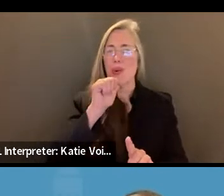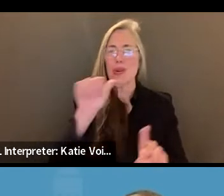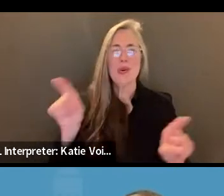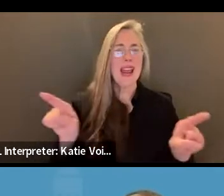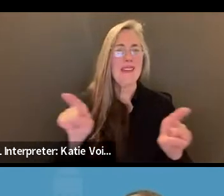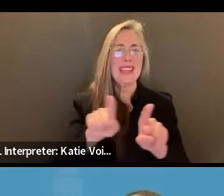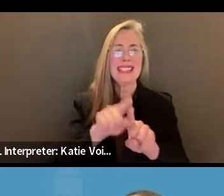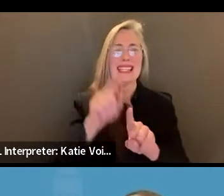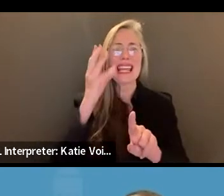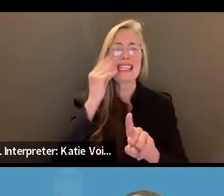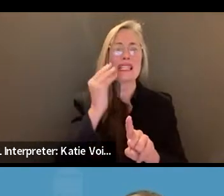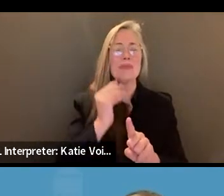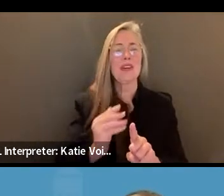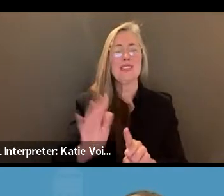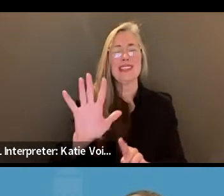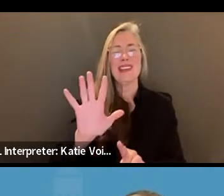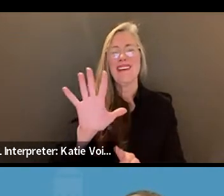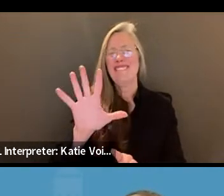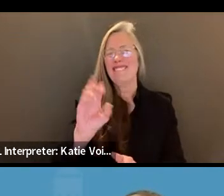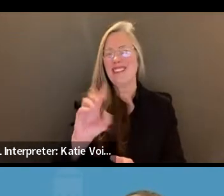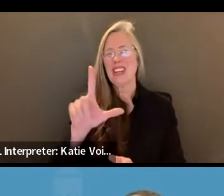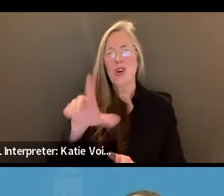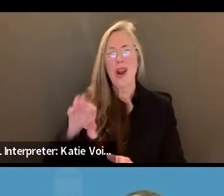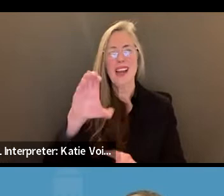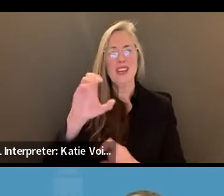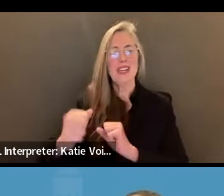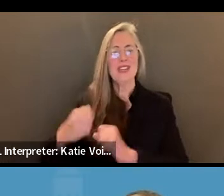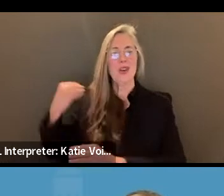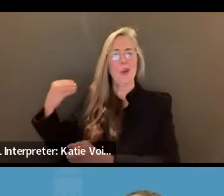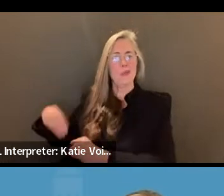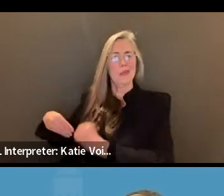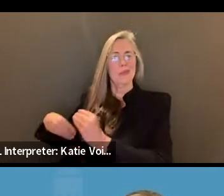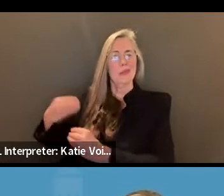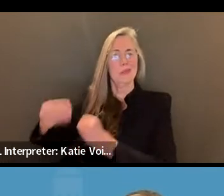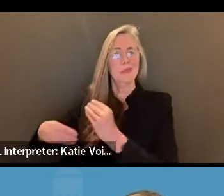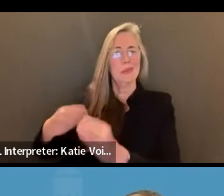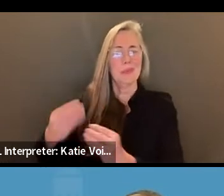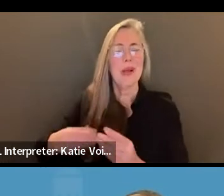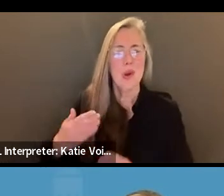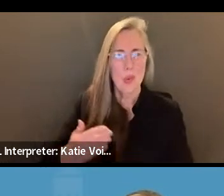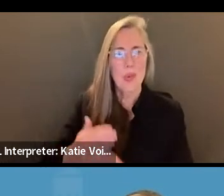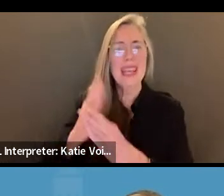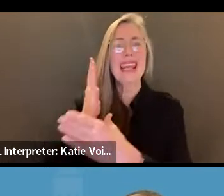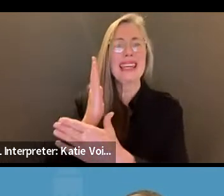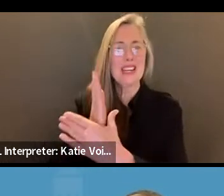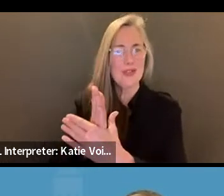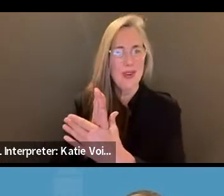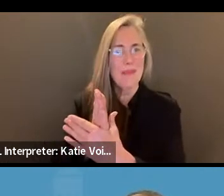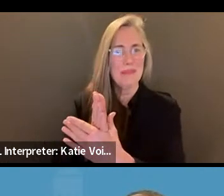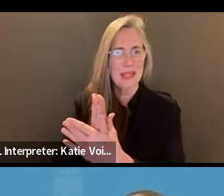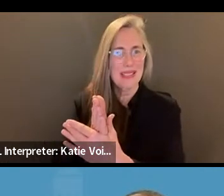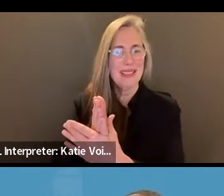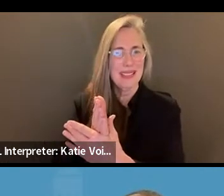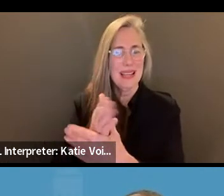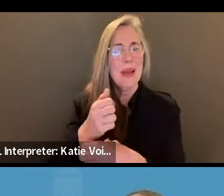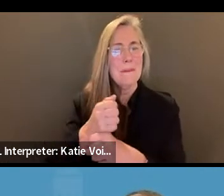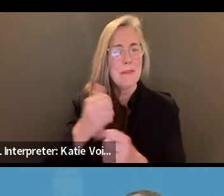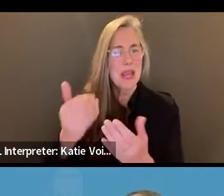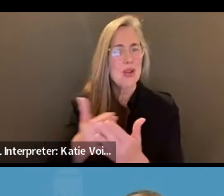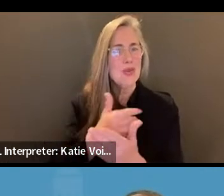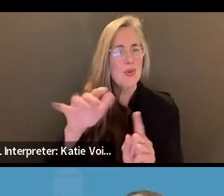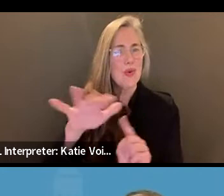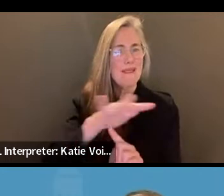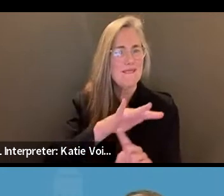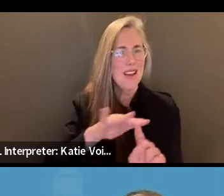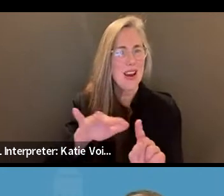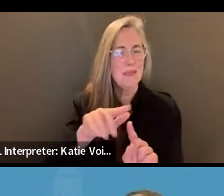have happened 50, 100 years ago that we've seen in here in the comments, that we don't have that. How do we create the environment that